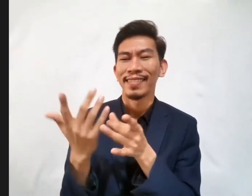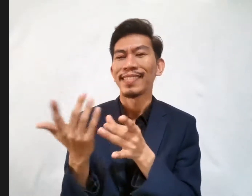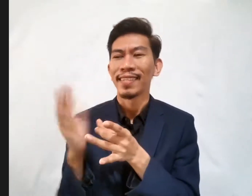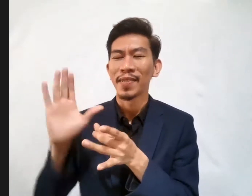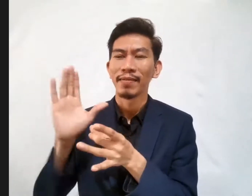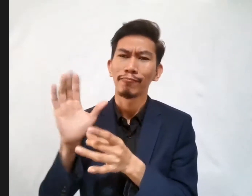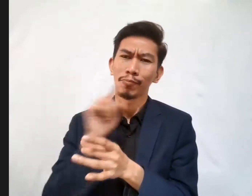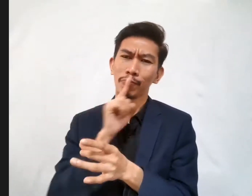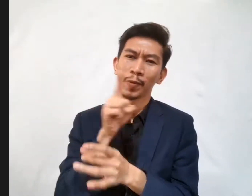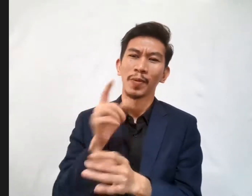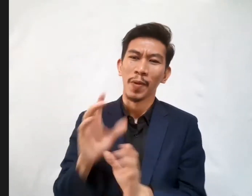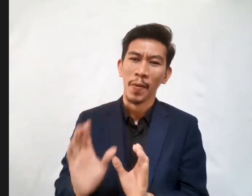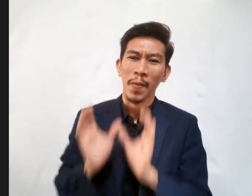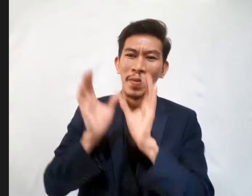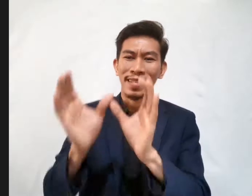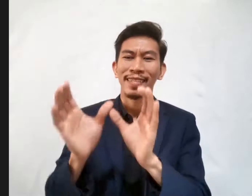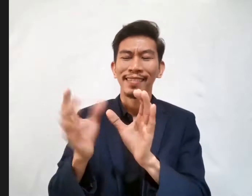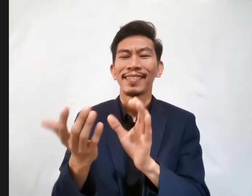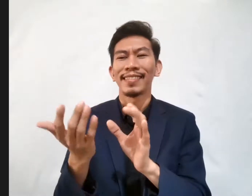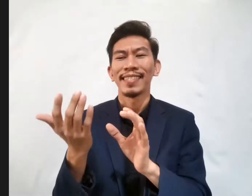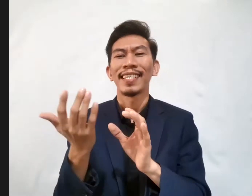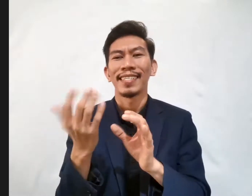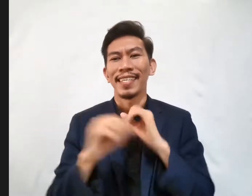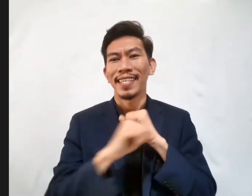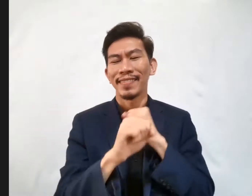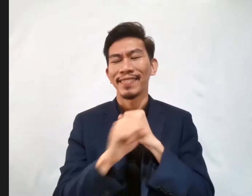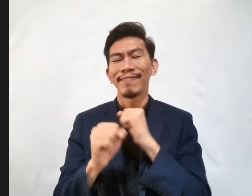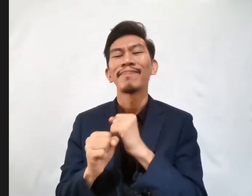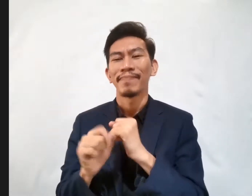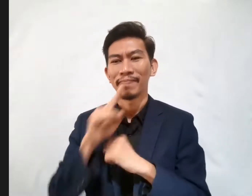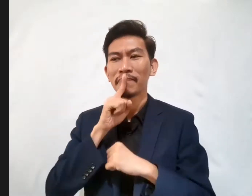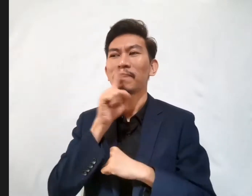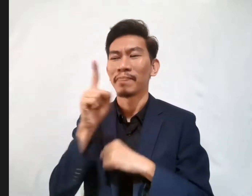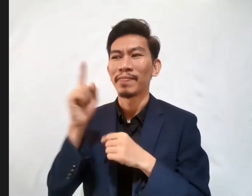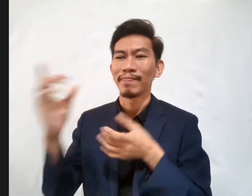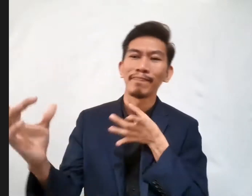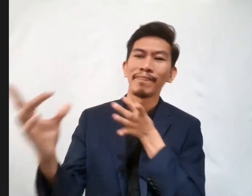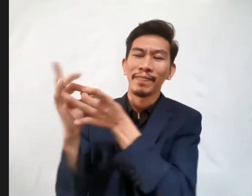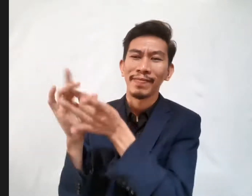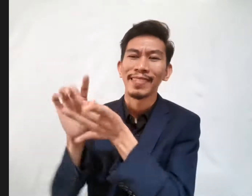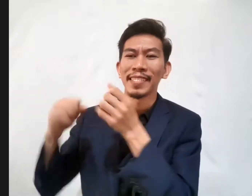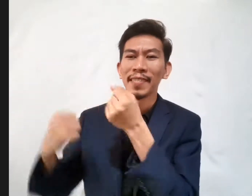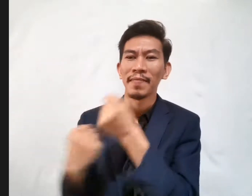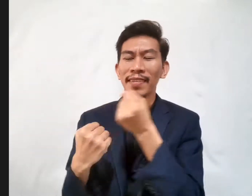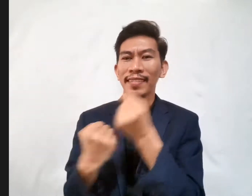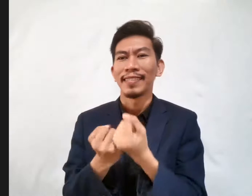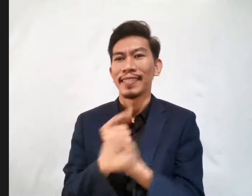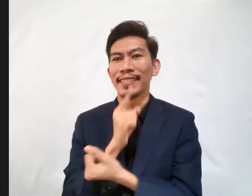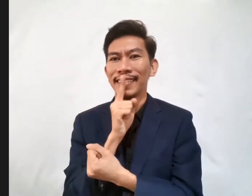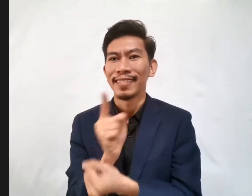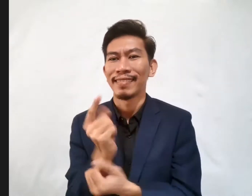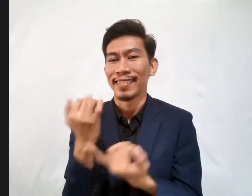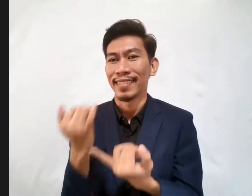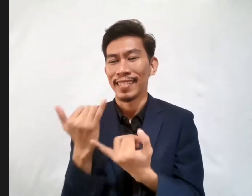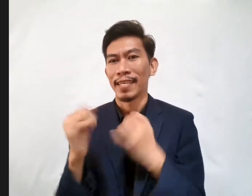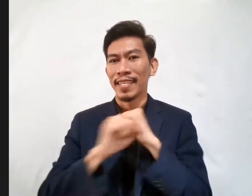And rest assured, we're joining you to support and really make this advocacy